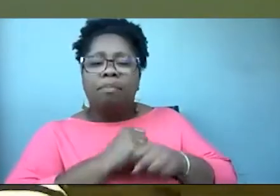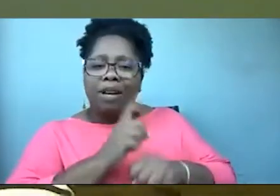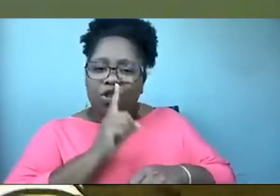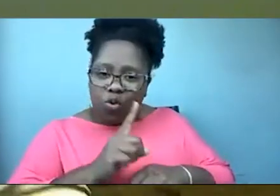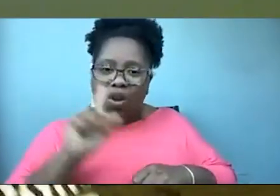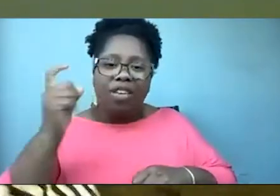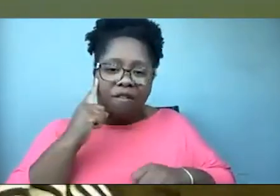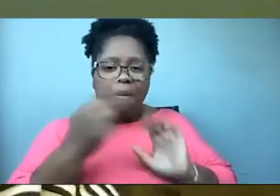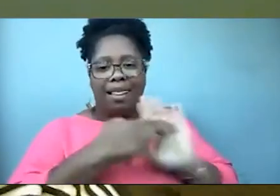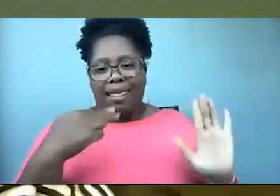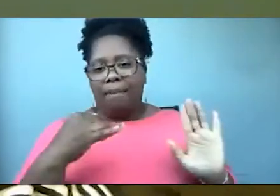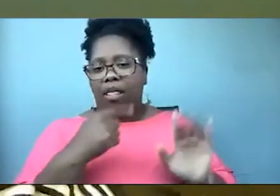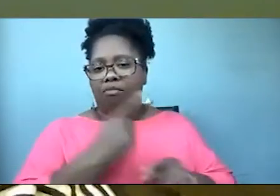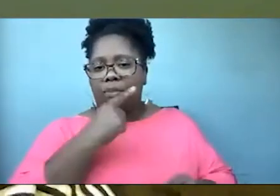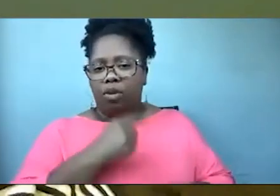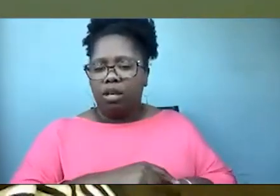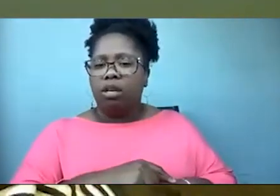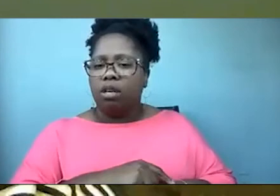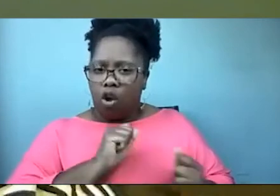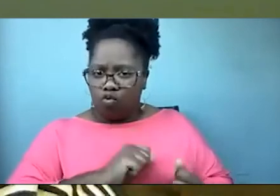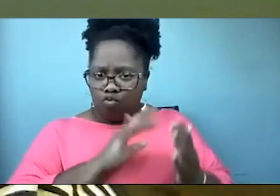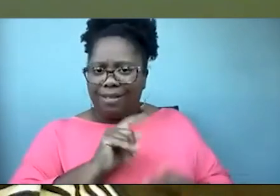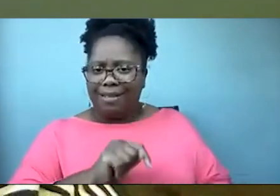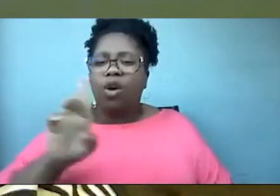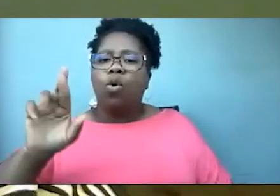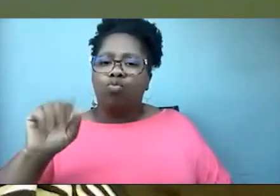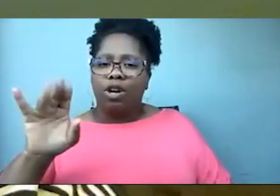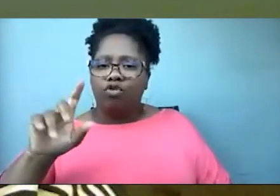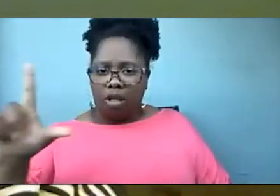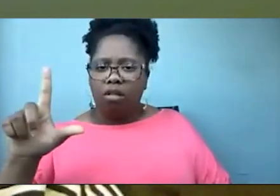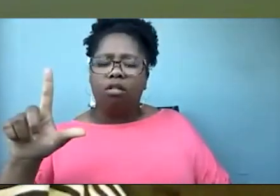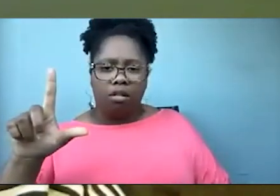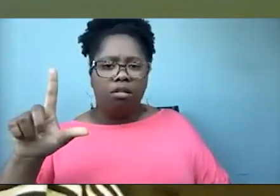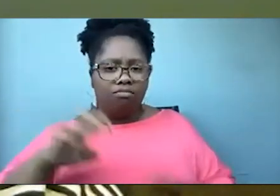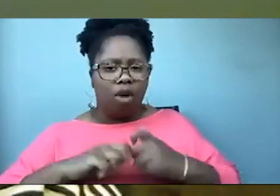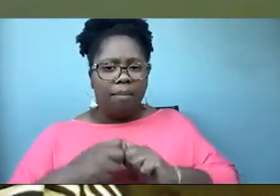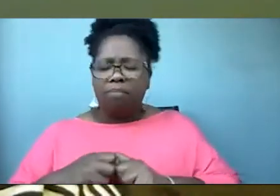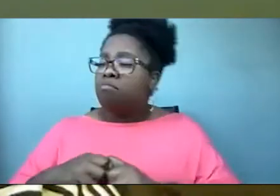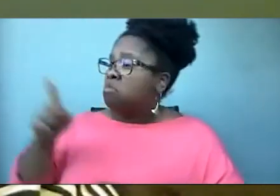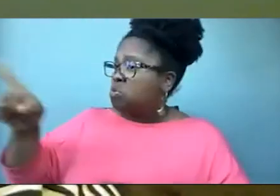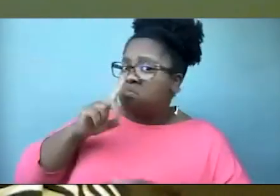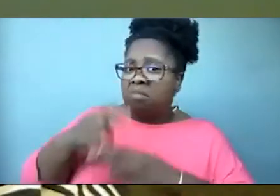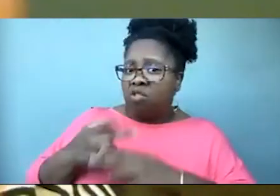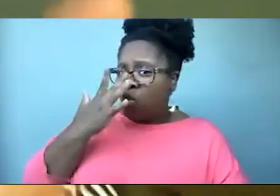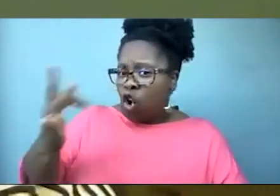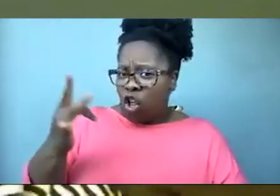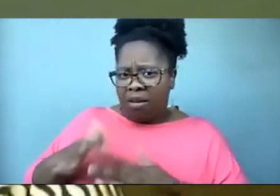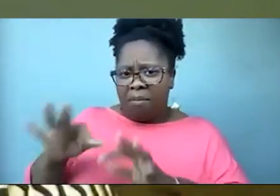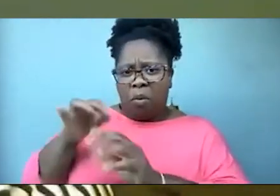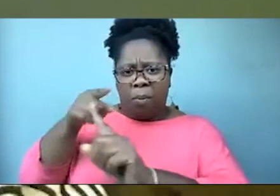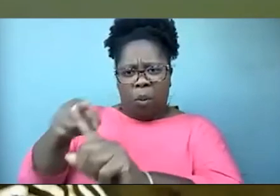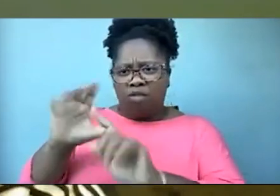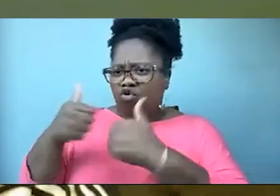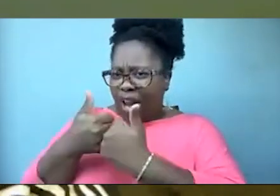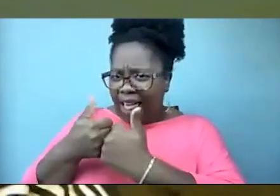important point earlier about the challenge of the legal definition of racism and racial discrimination that doesn't quite align